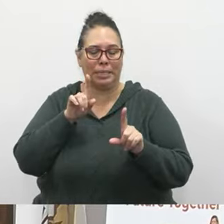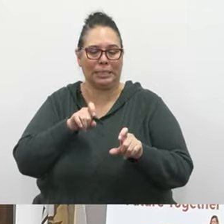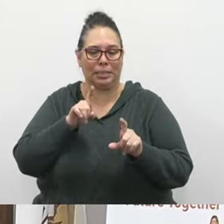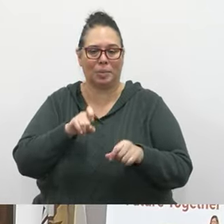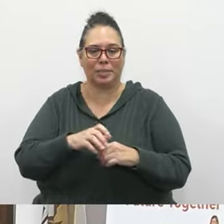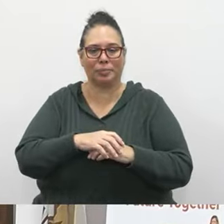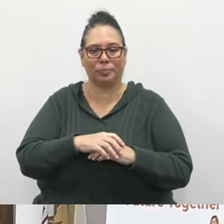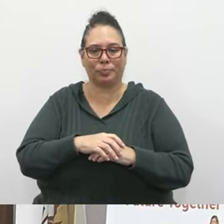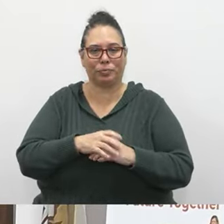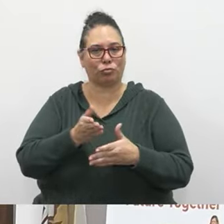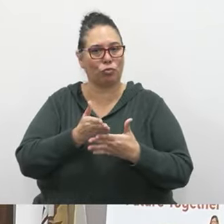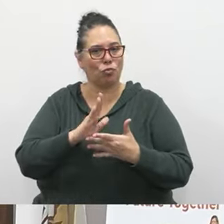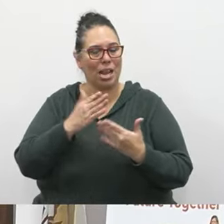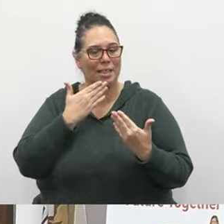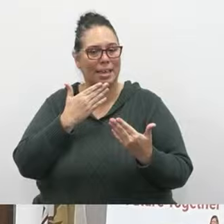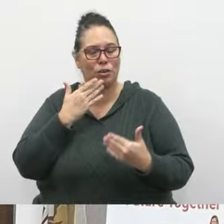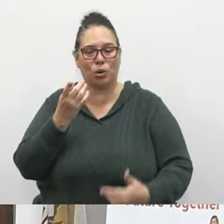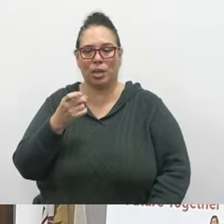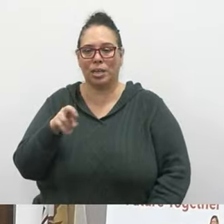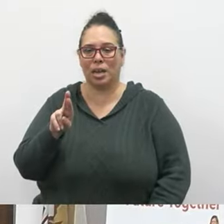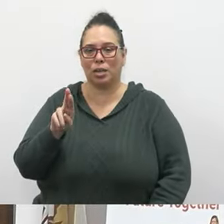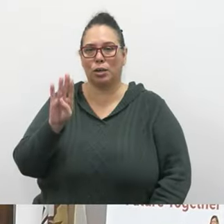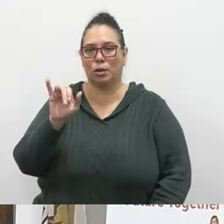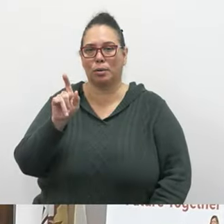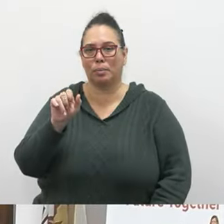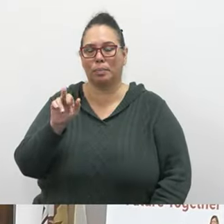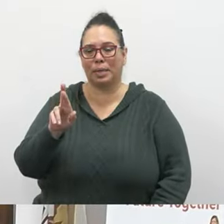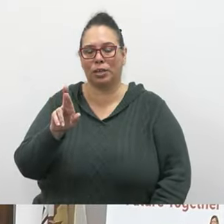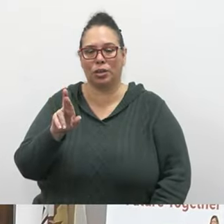All right, thank you, Dr. Baker, for uplifting